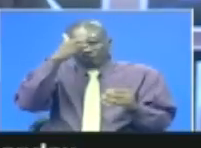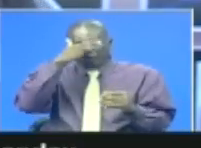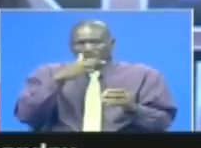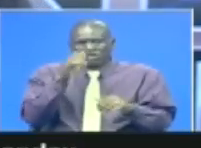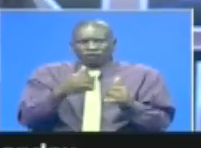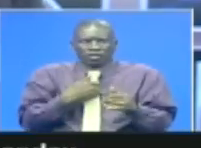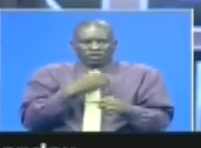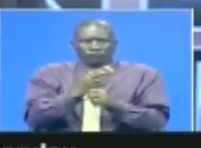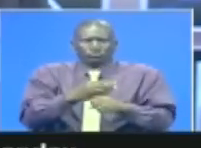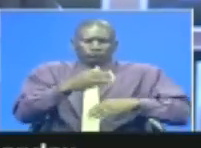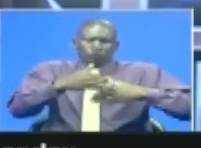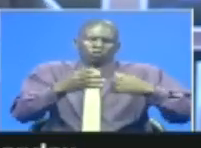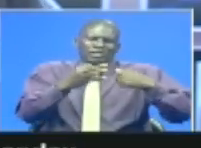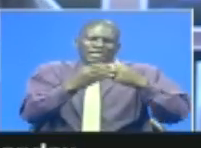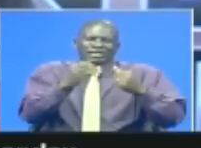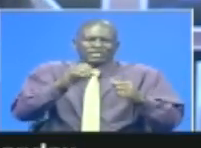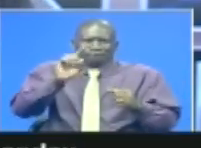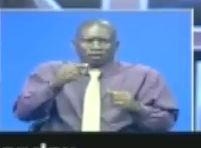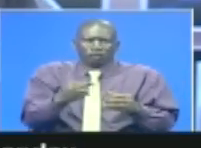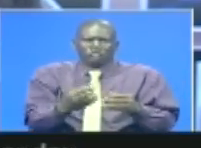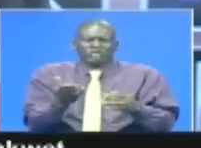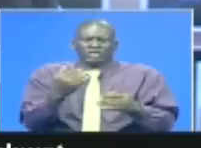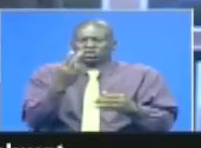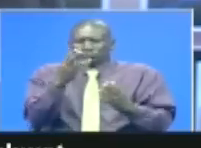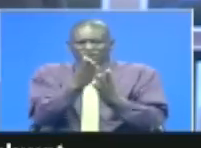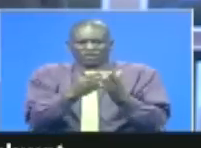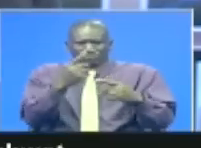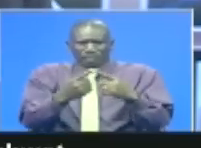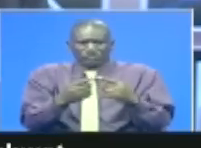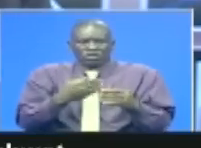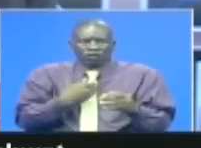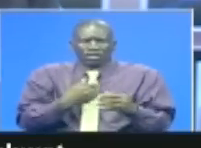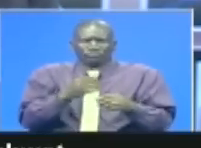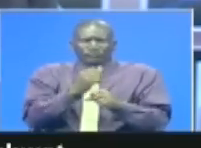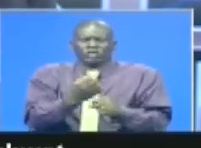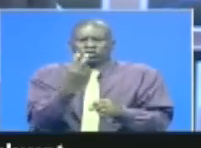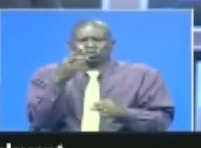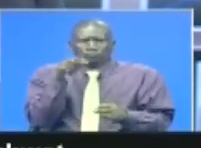spent about 800 million in the last 2.5 years. We've done